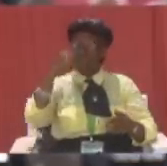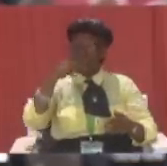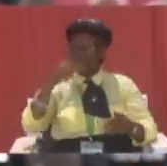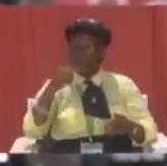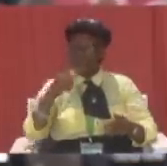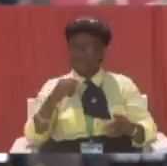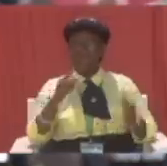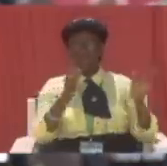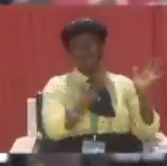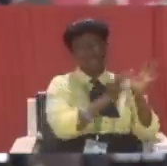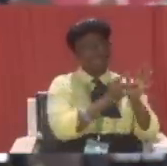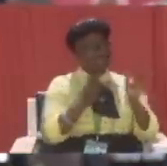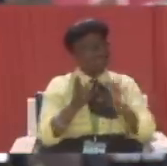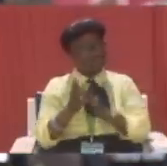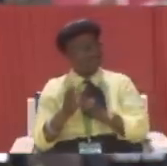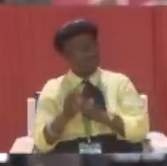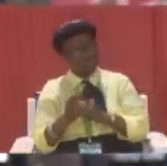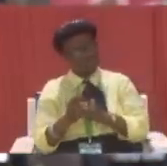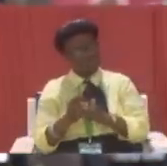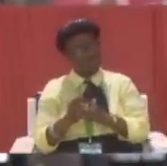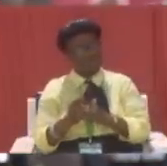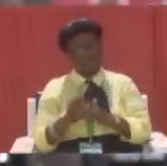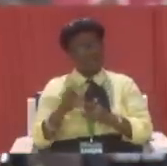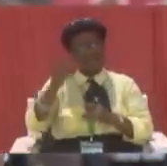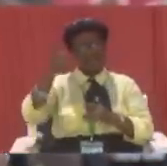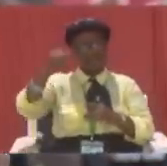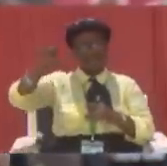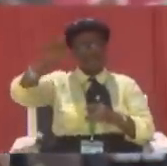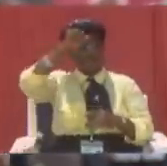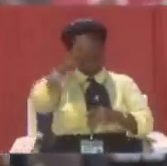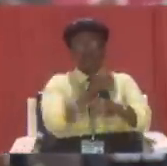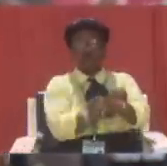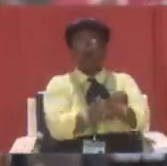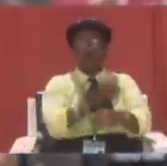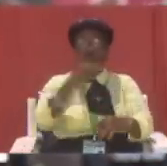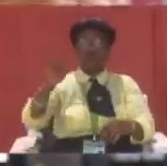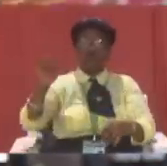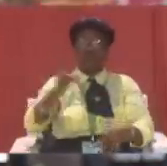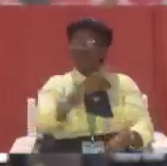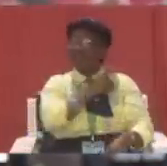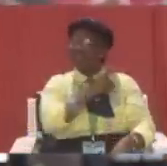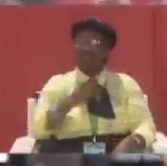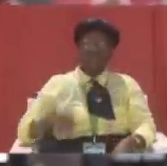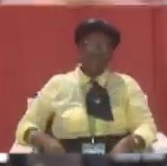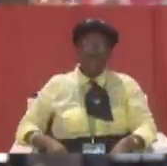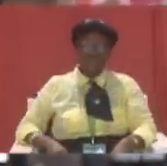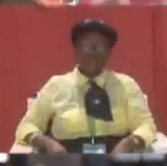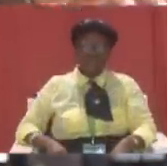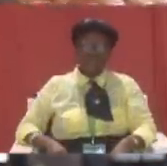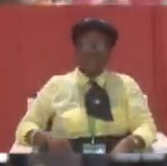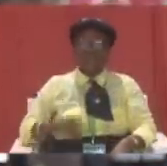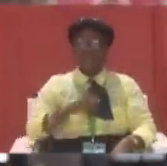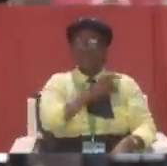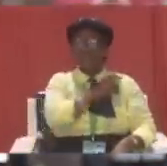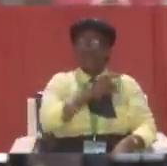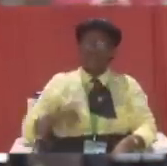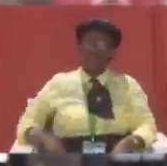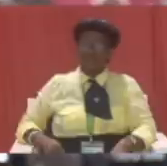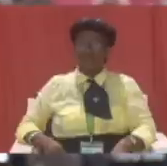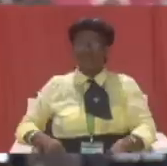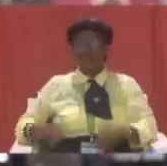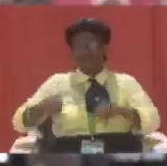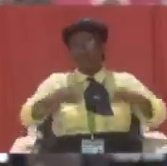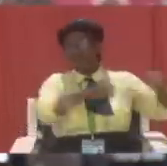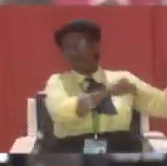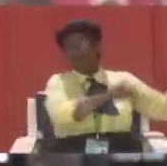Jesus, thou son of David. David moved from being a